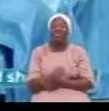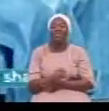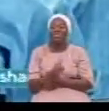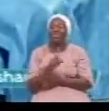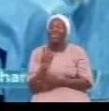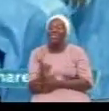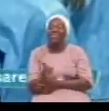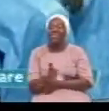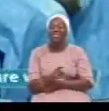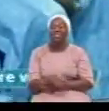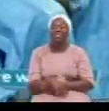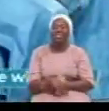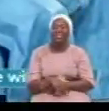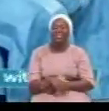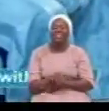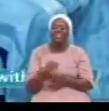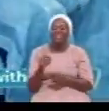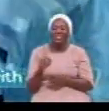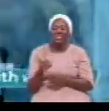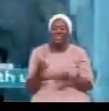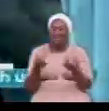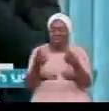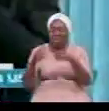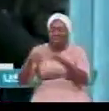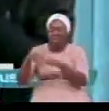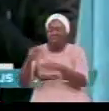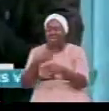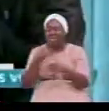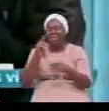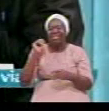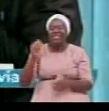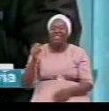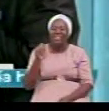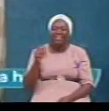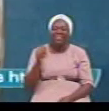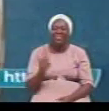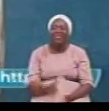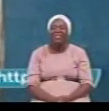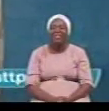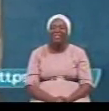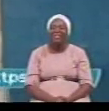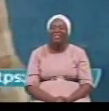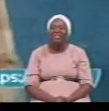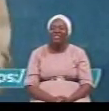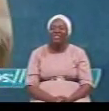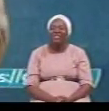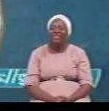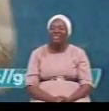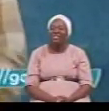Praise tell the him Lord. Or her, go out and testify. Praise the Lord.